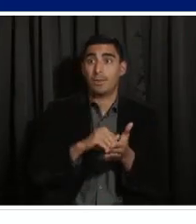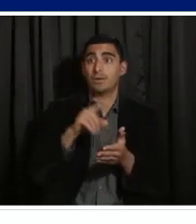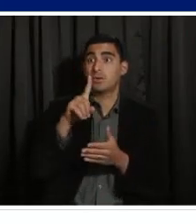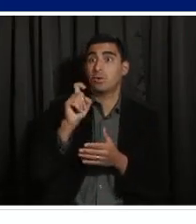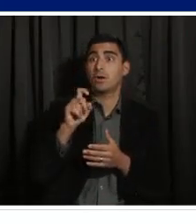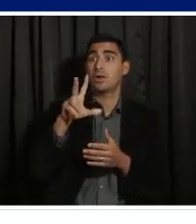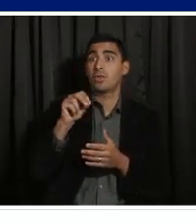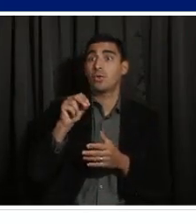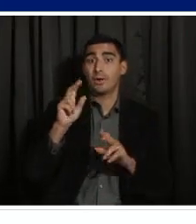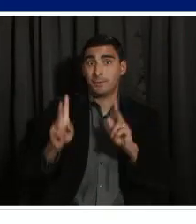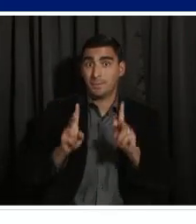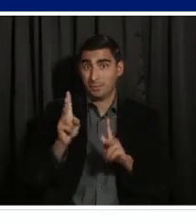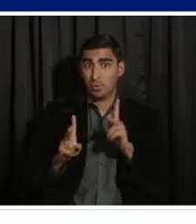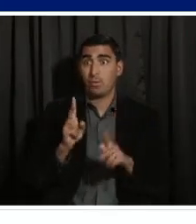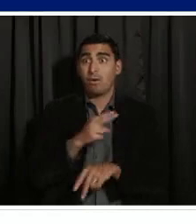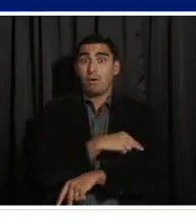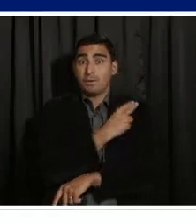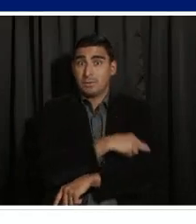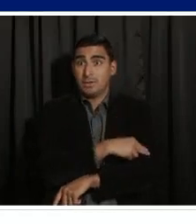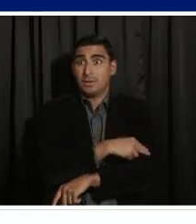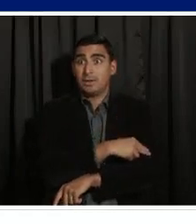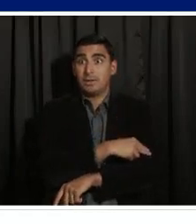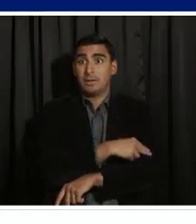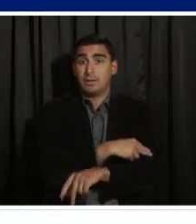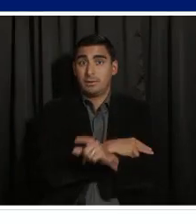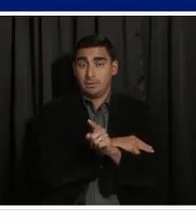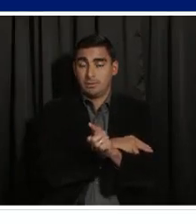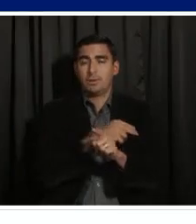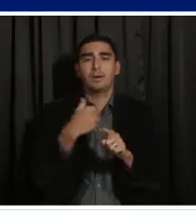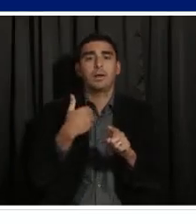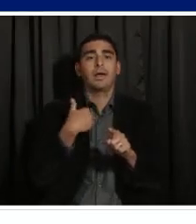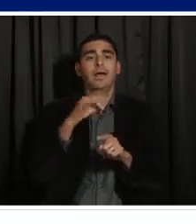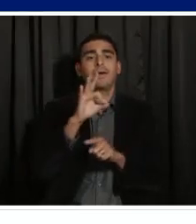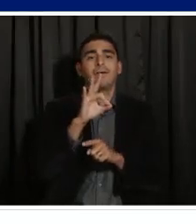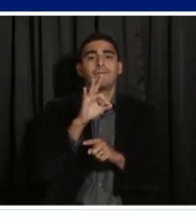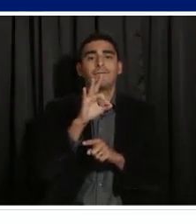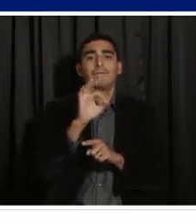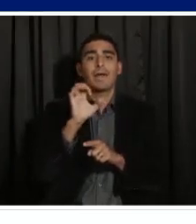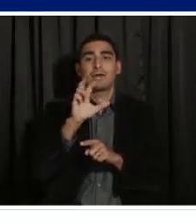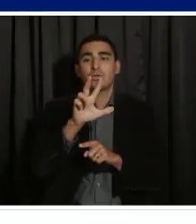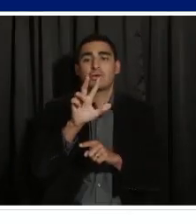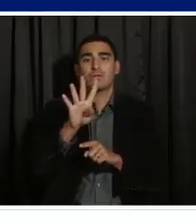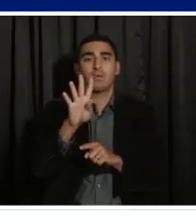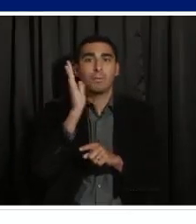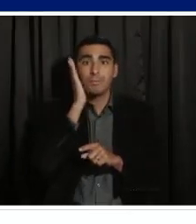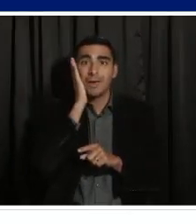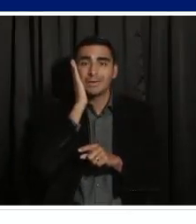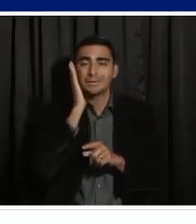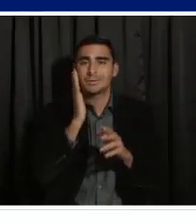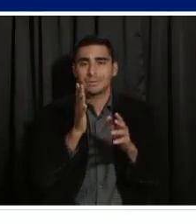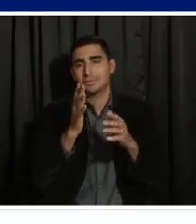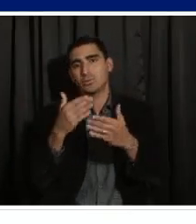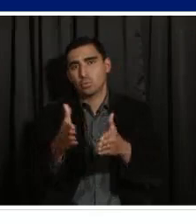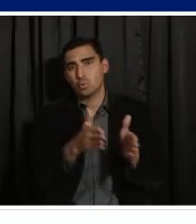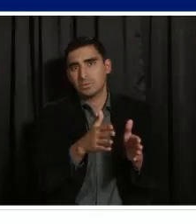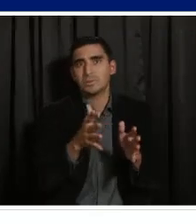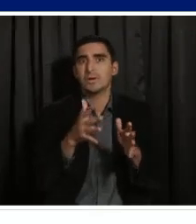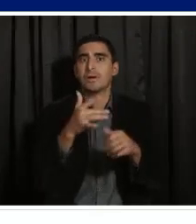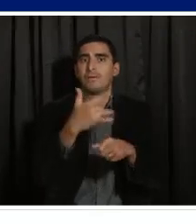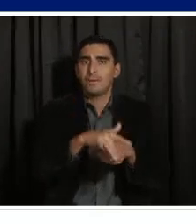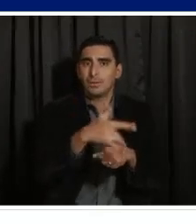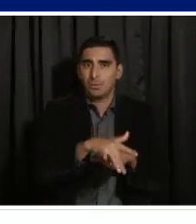1,130 people hospitalized and have 934 beds remaining.